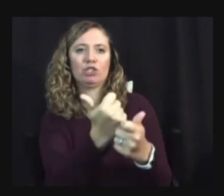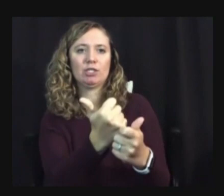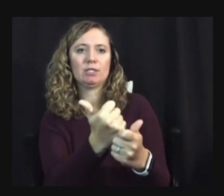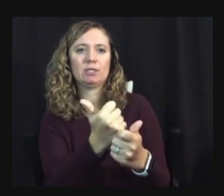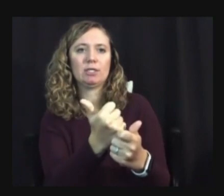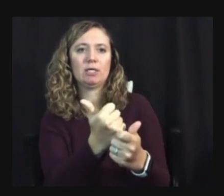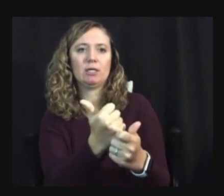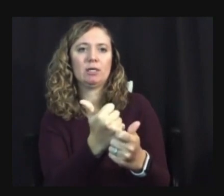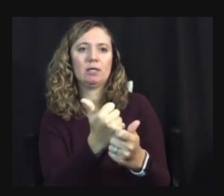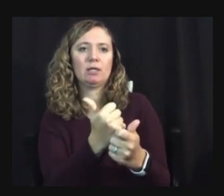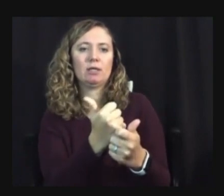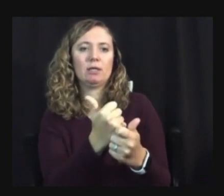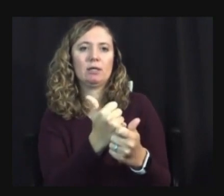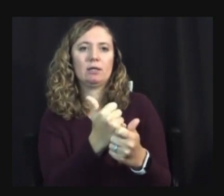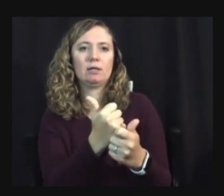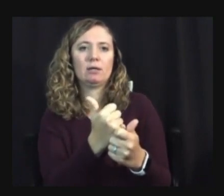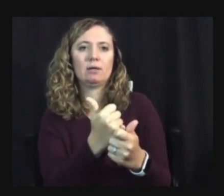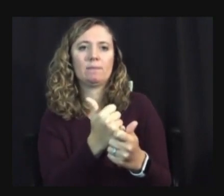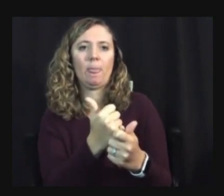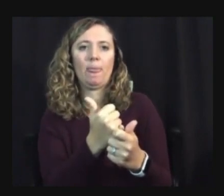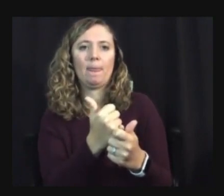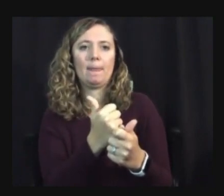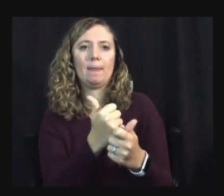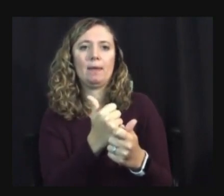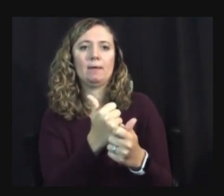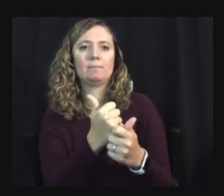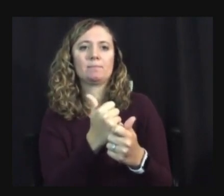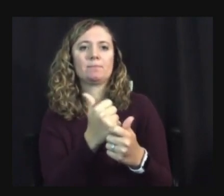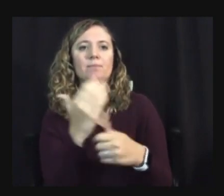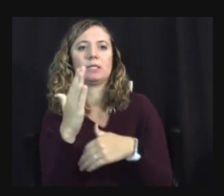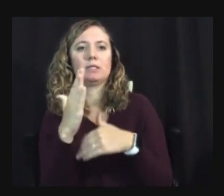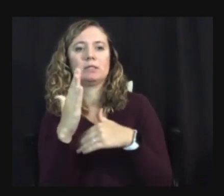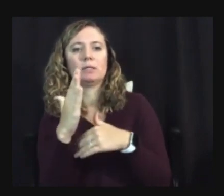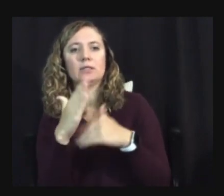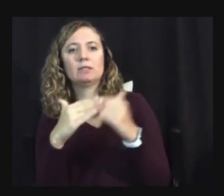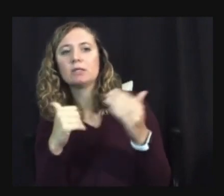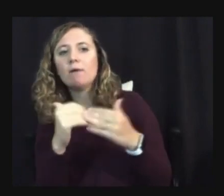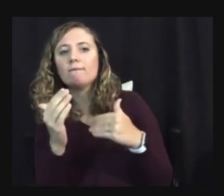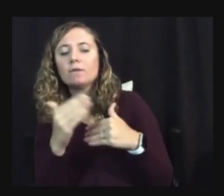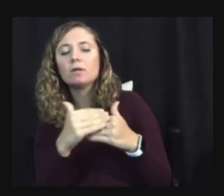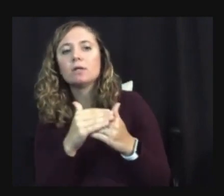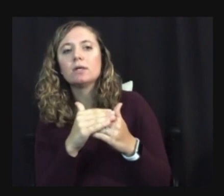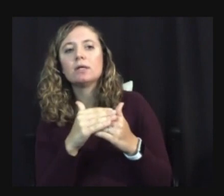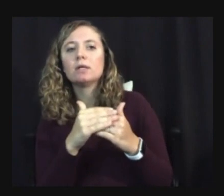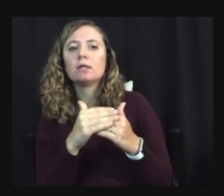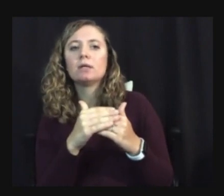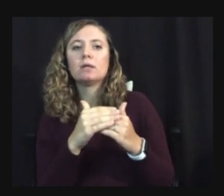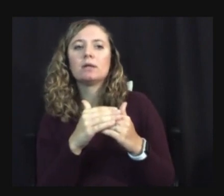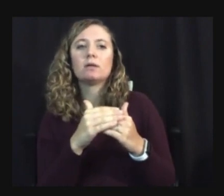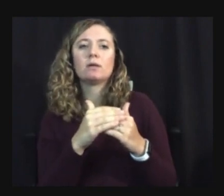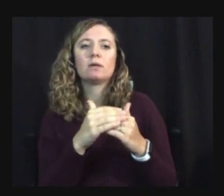of interest or even discomfort in the interaction?